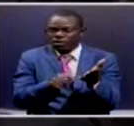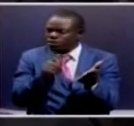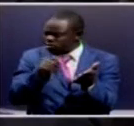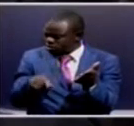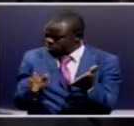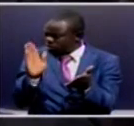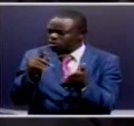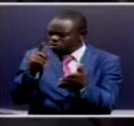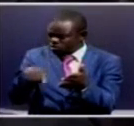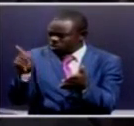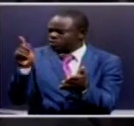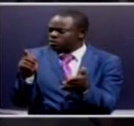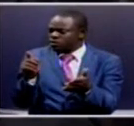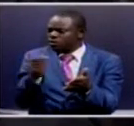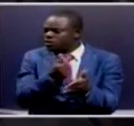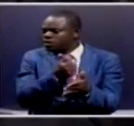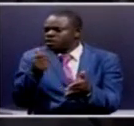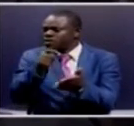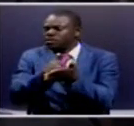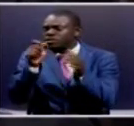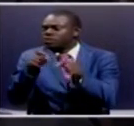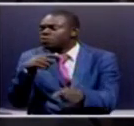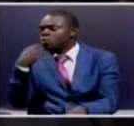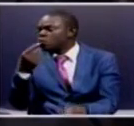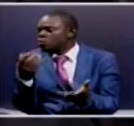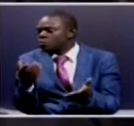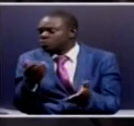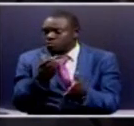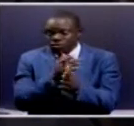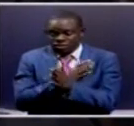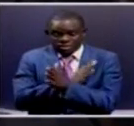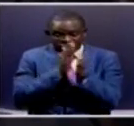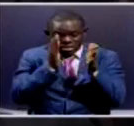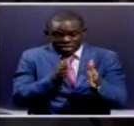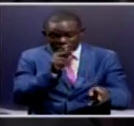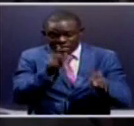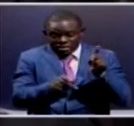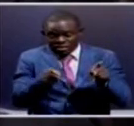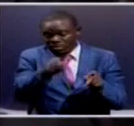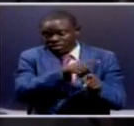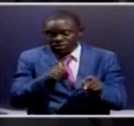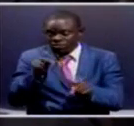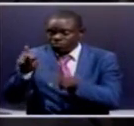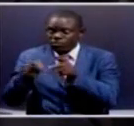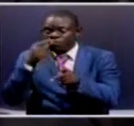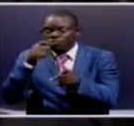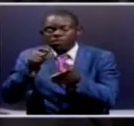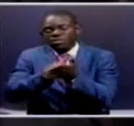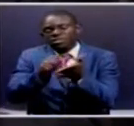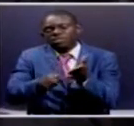they willfully elected. So let's be real about these things. You elect,